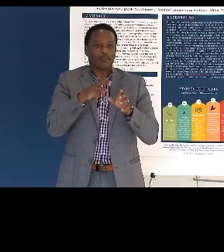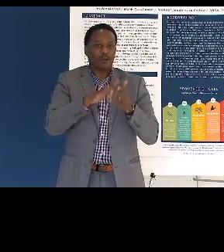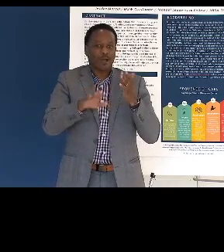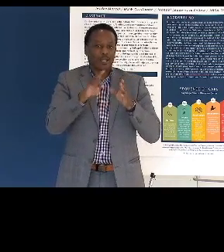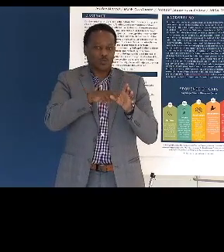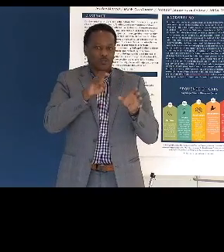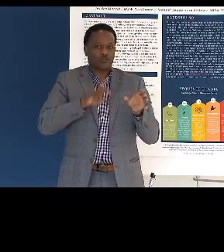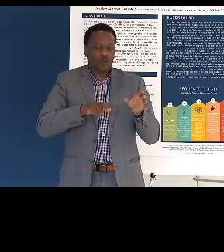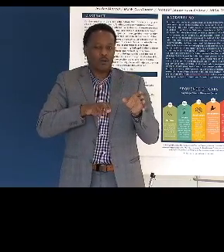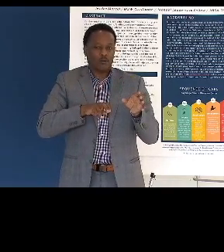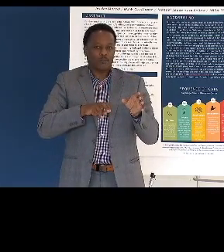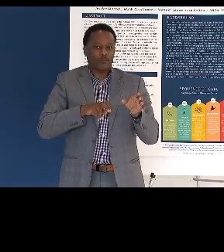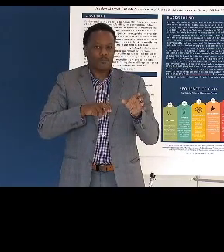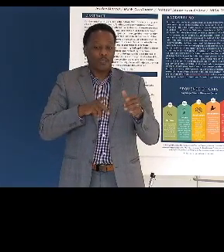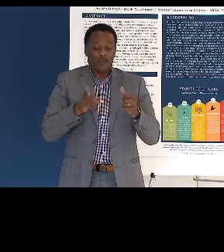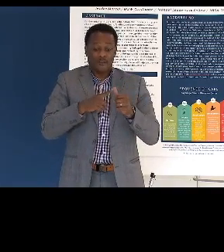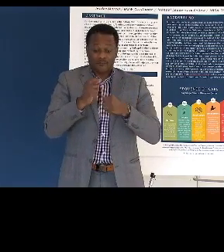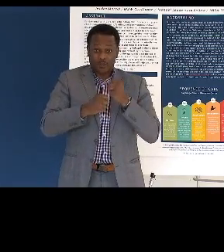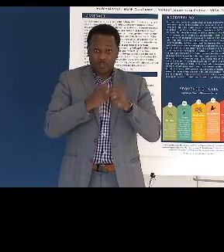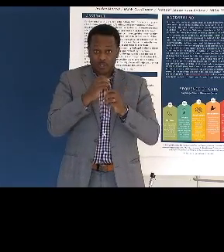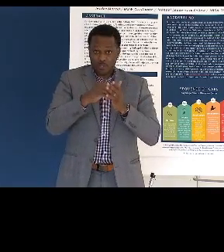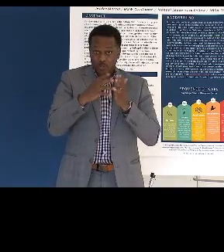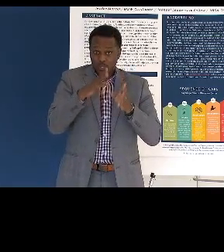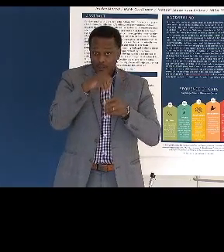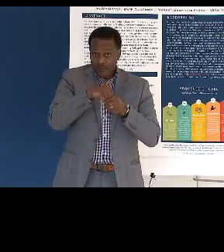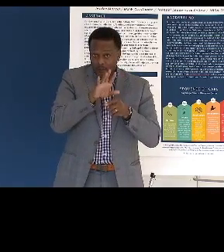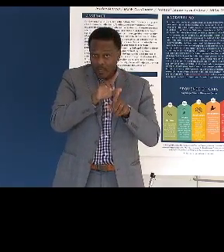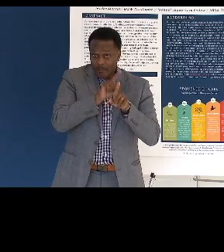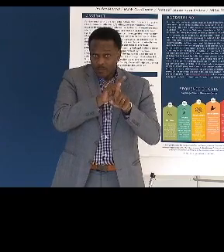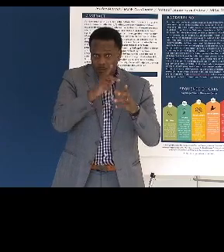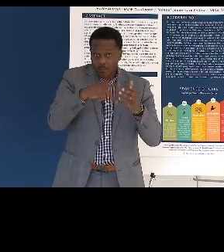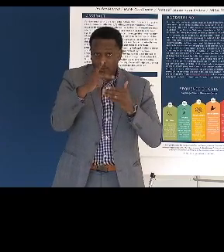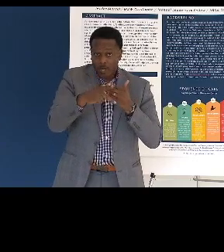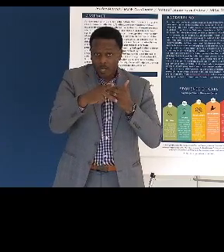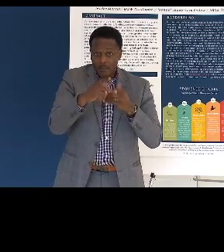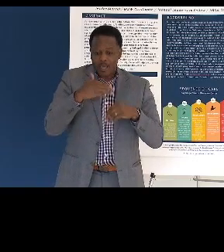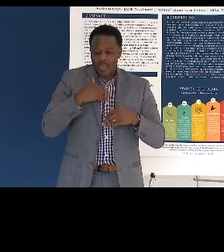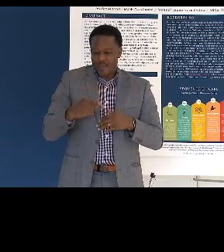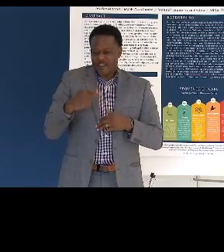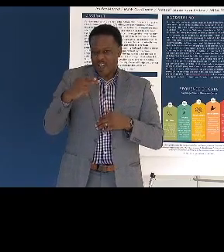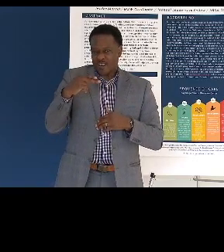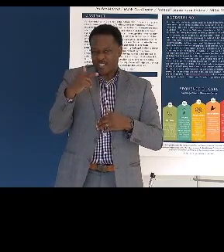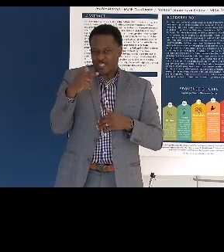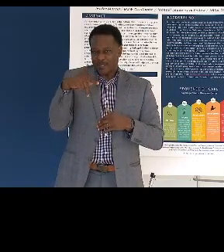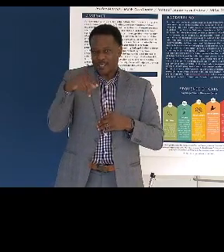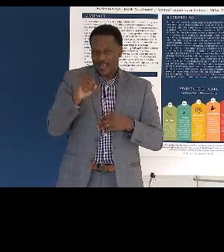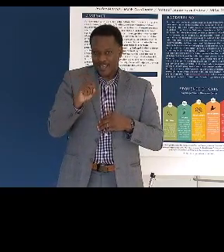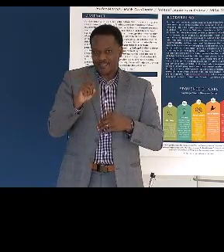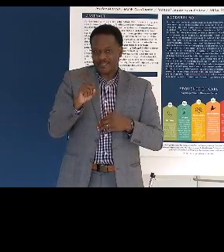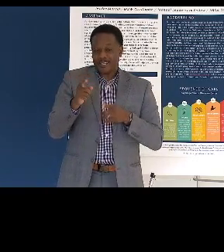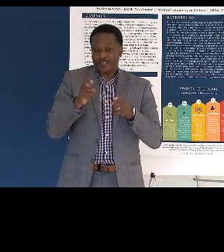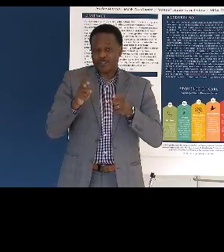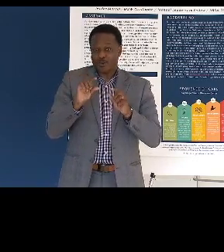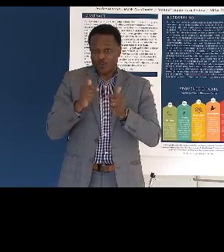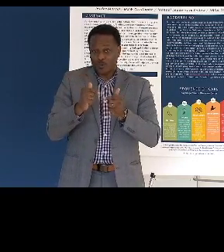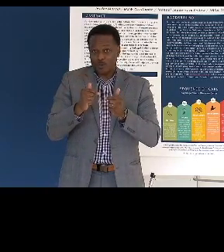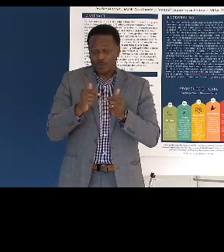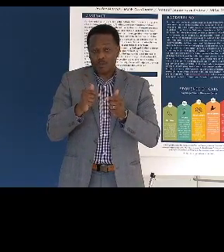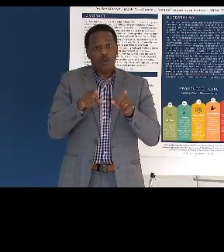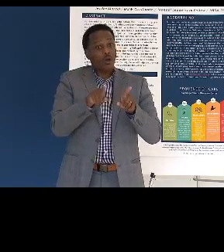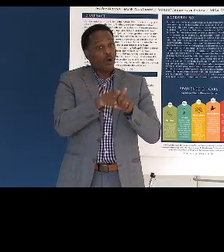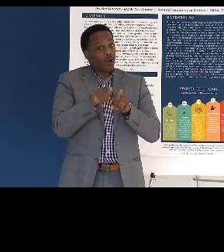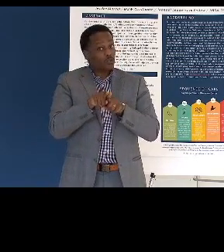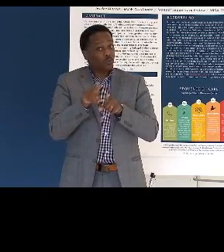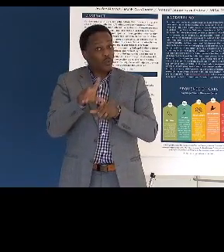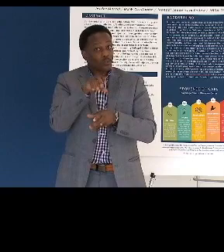First-year college students who participated in peer mentoring programs had slightly higher GPAs than control groups. In addition, those who participated in peer